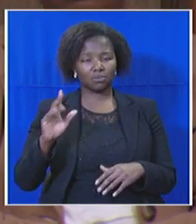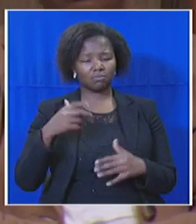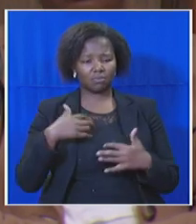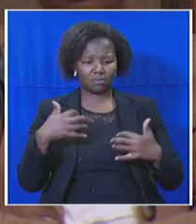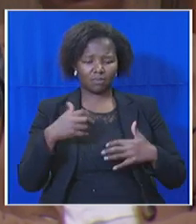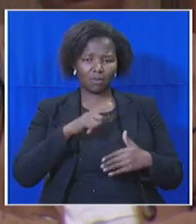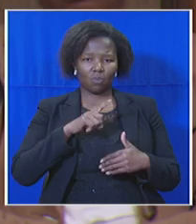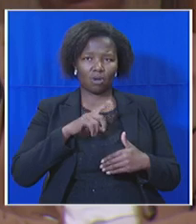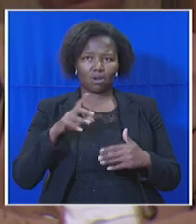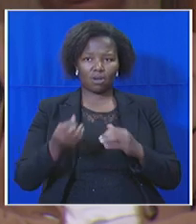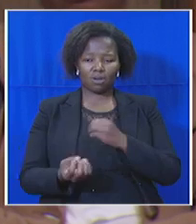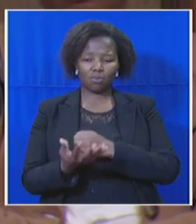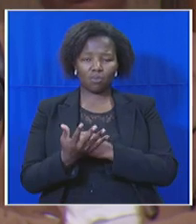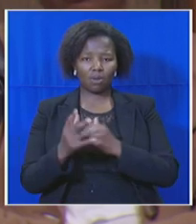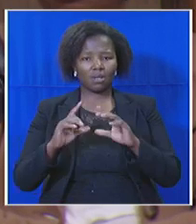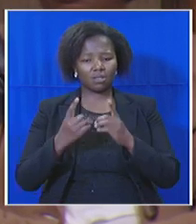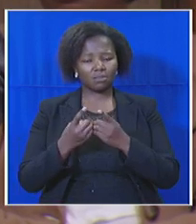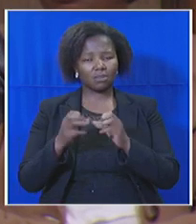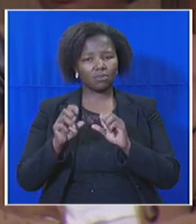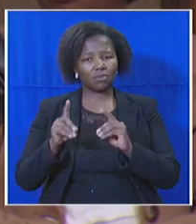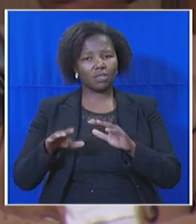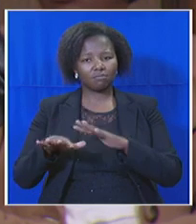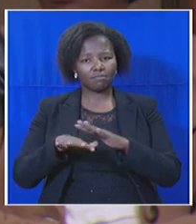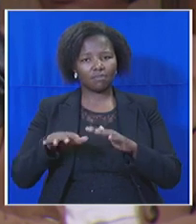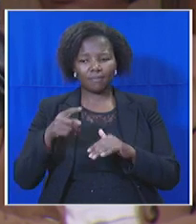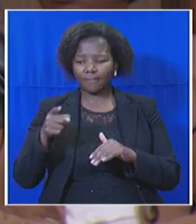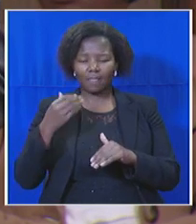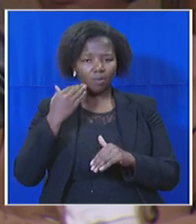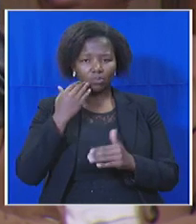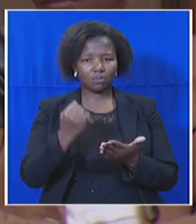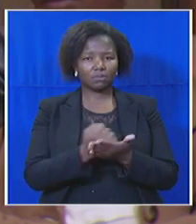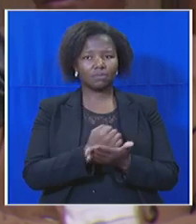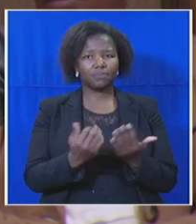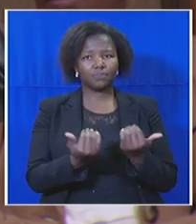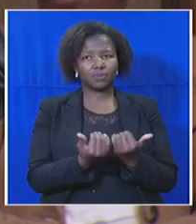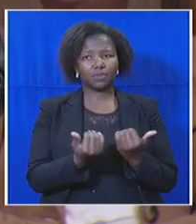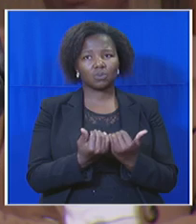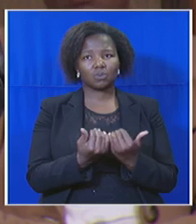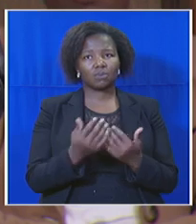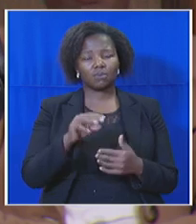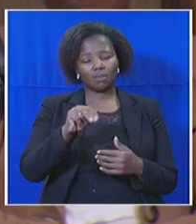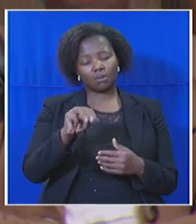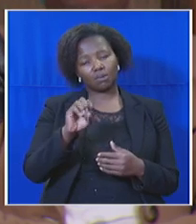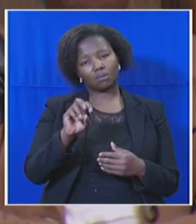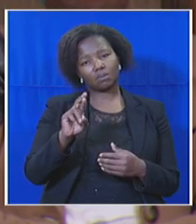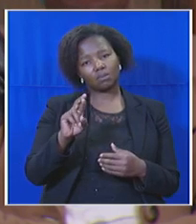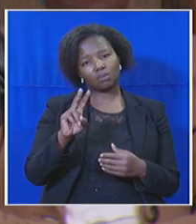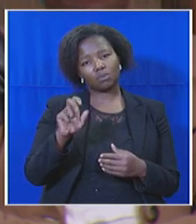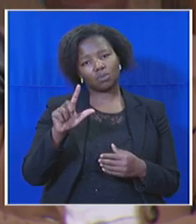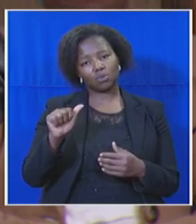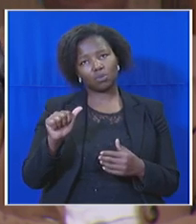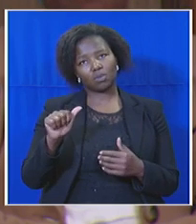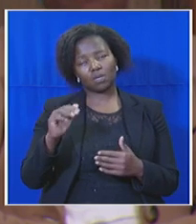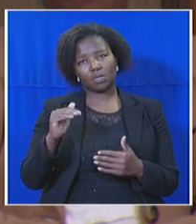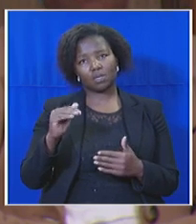Basic Education is reluctant to register the school, Kurula Secondary School, when government will not pay a cent